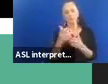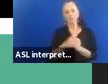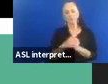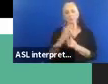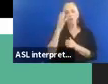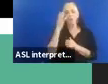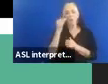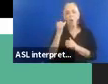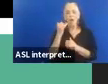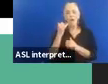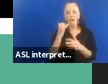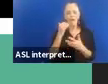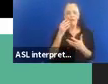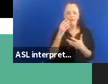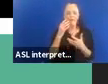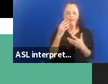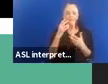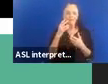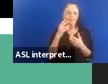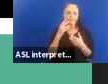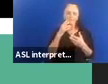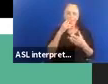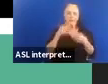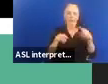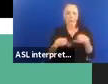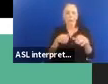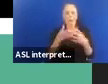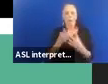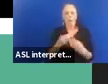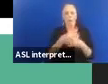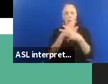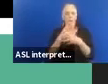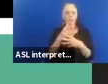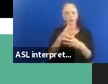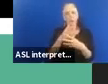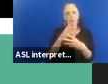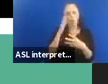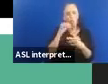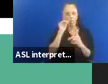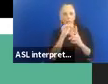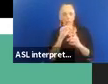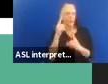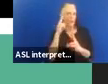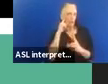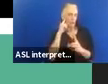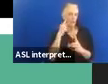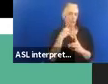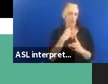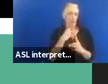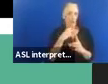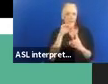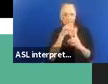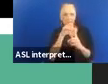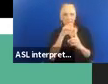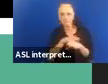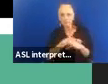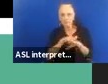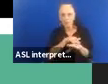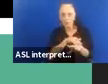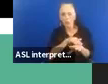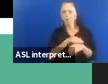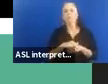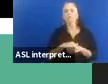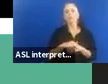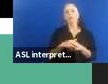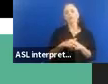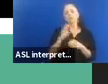the cameras isn't as easy to do. And so we just wanted to remind everybody to keep those things in